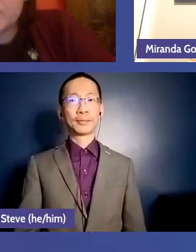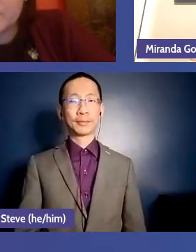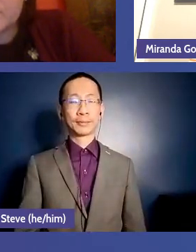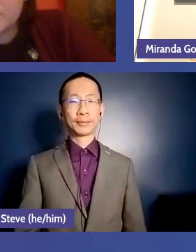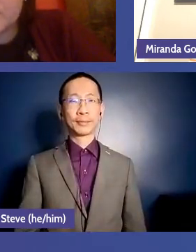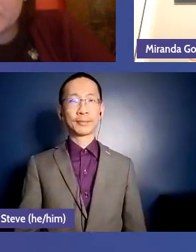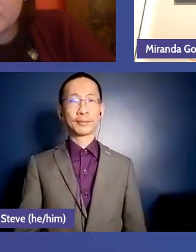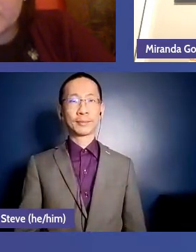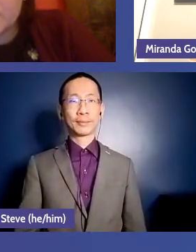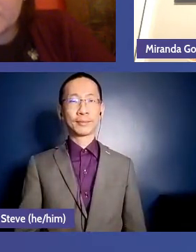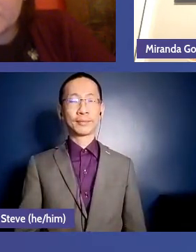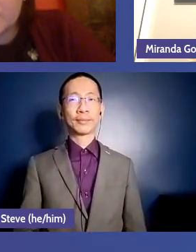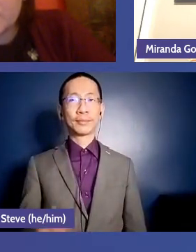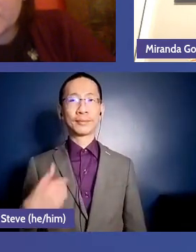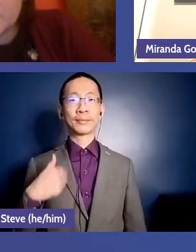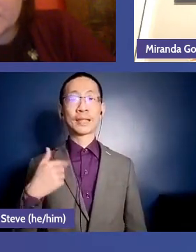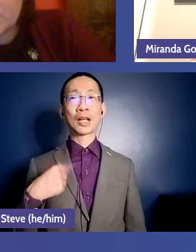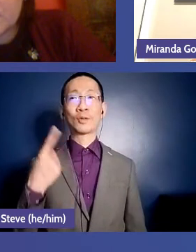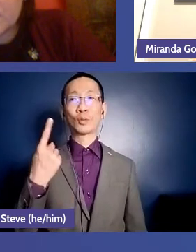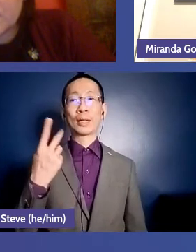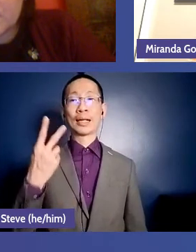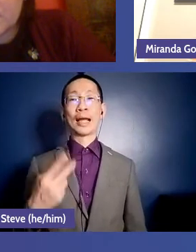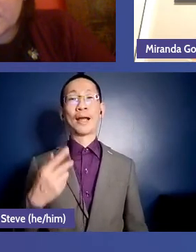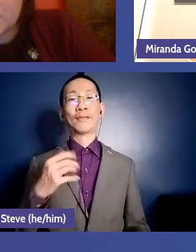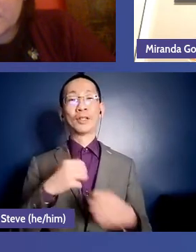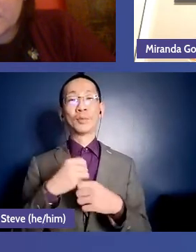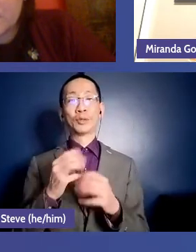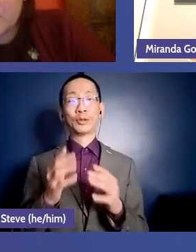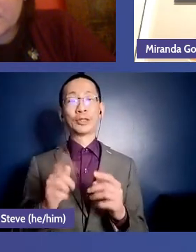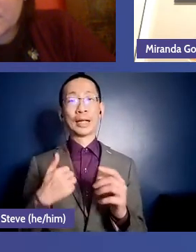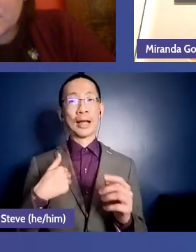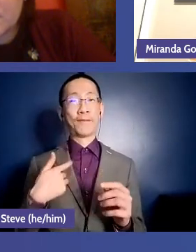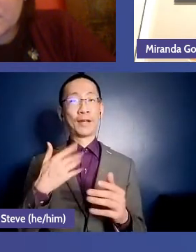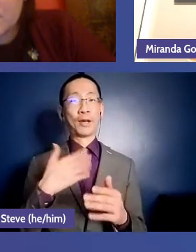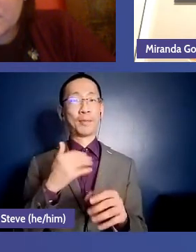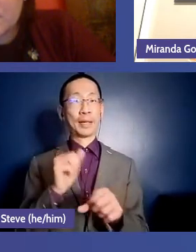I was one type of producer when I felt like my job was